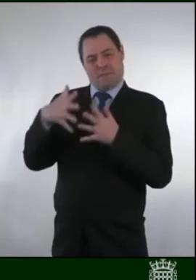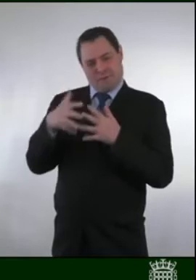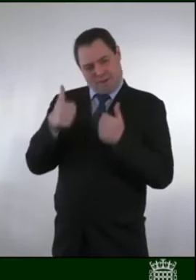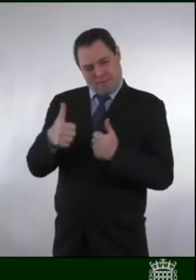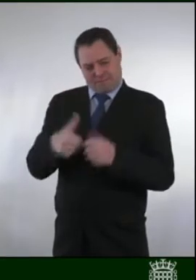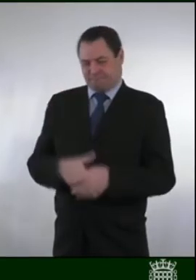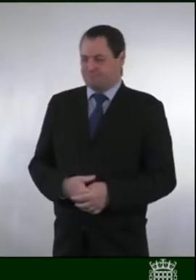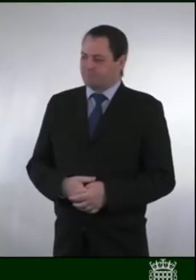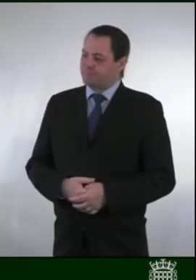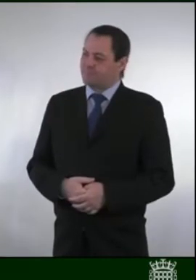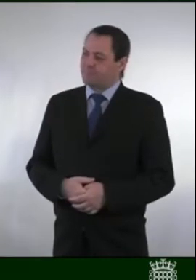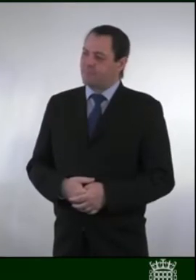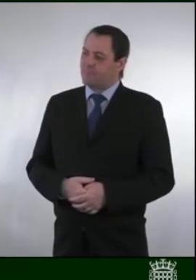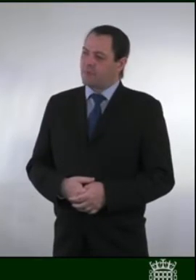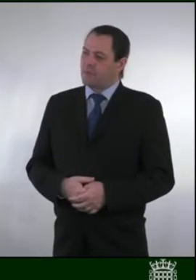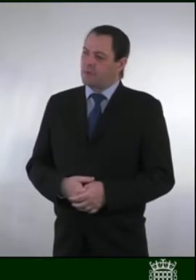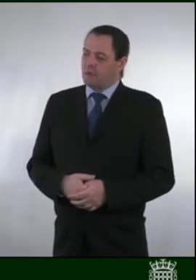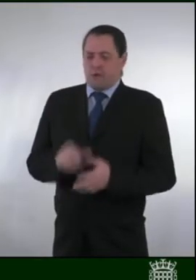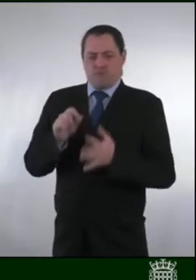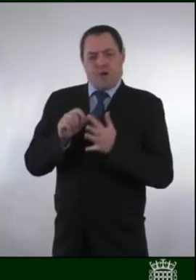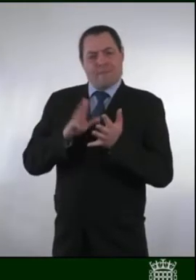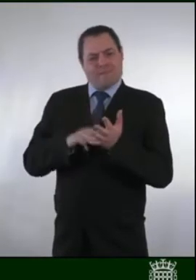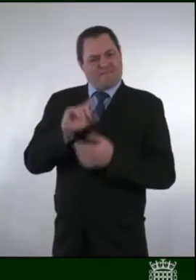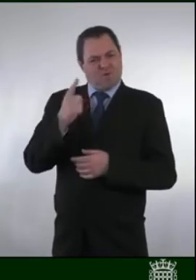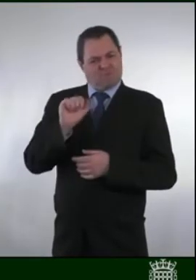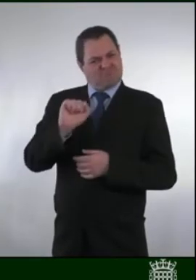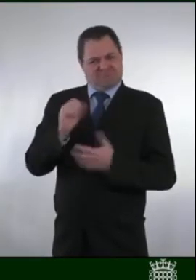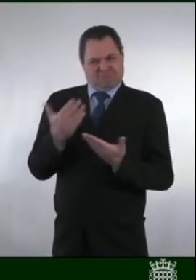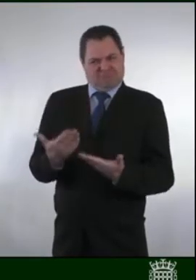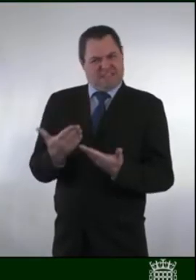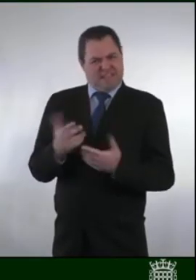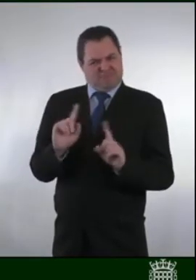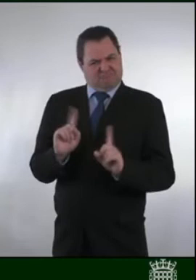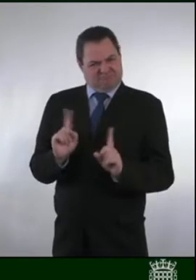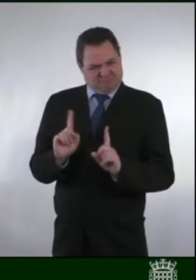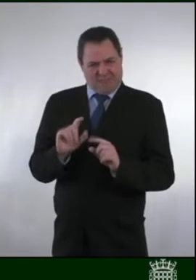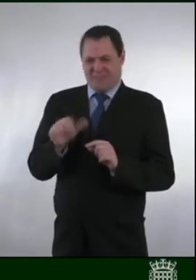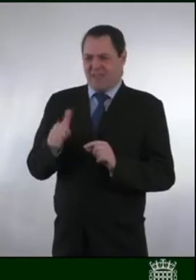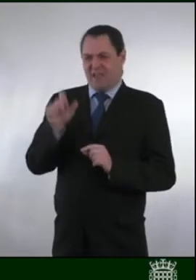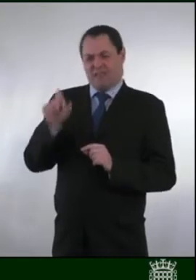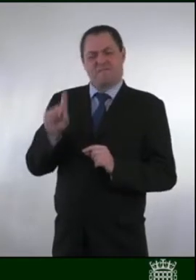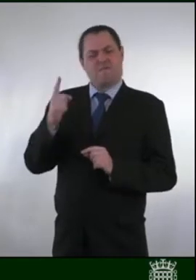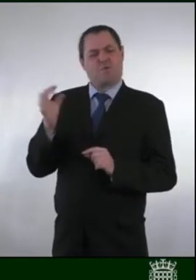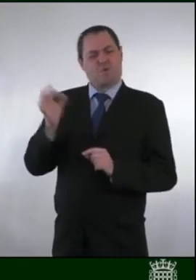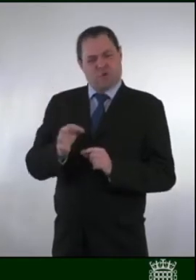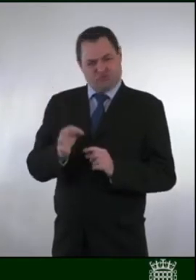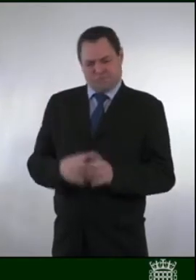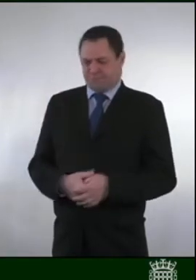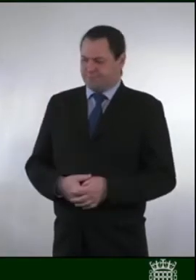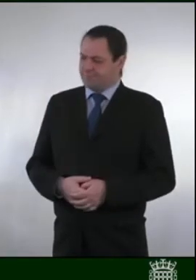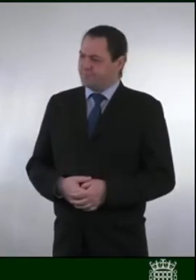I will first call the Prime Minister to answer the engagements question, and then I will call Alex Shelbrooke to ask his supplementary. Prime